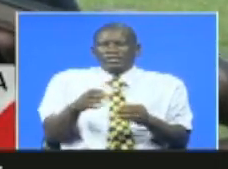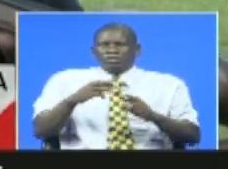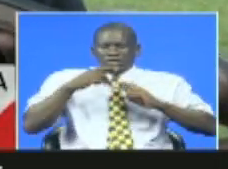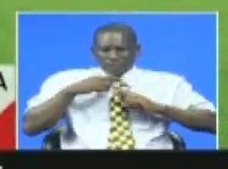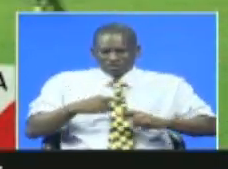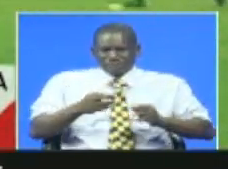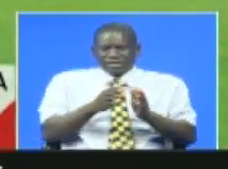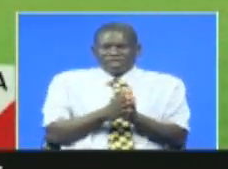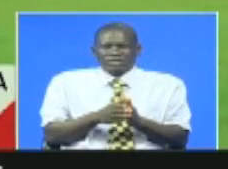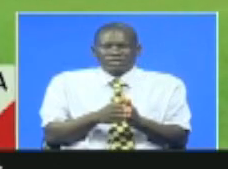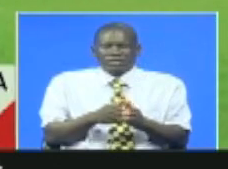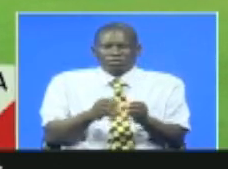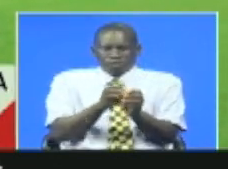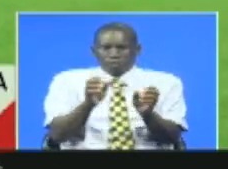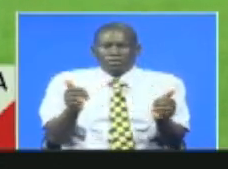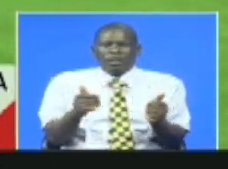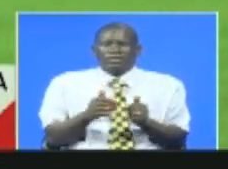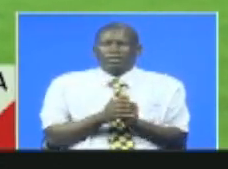and recovery.